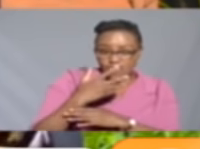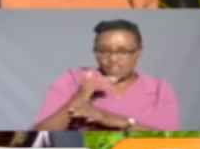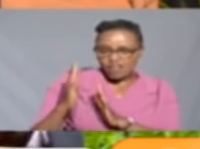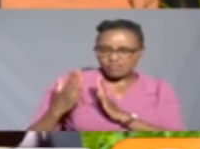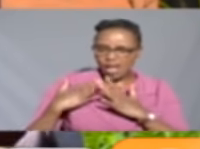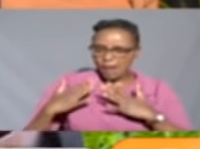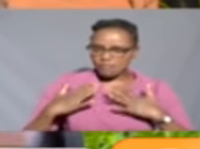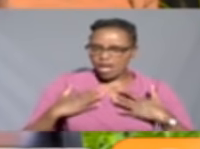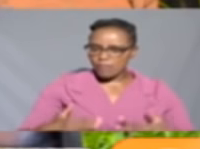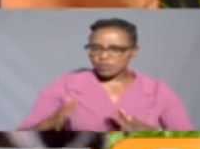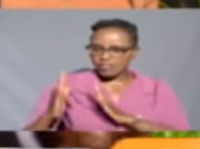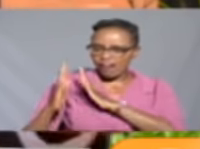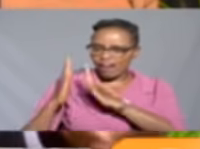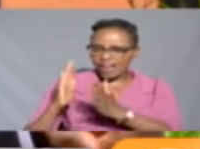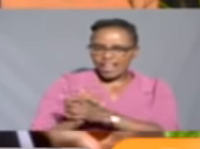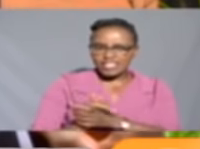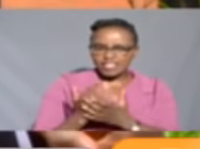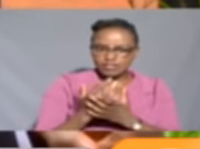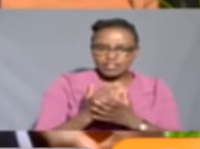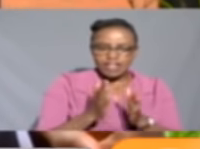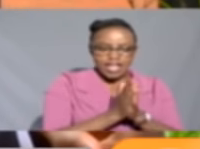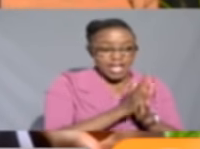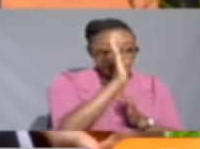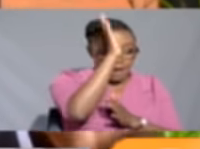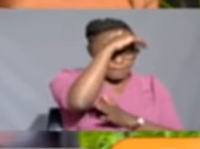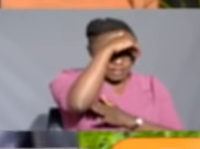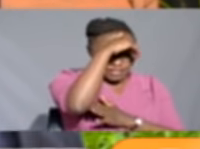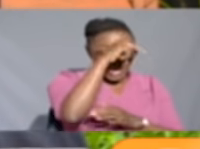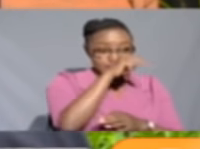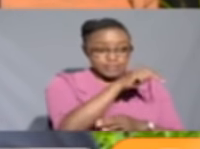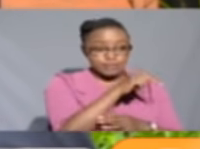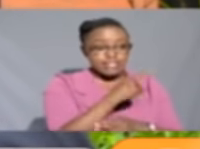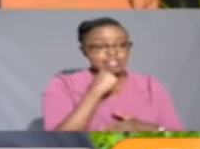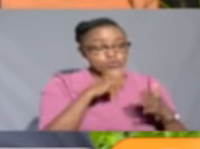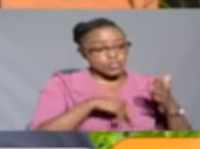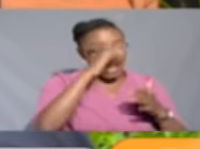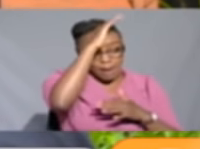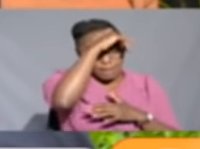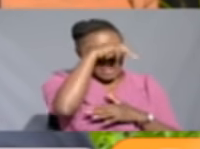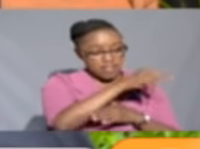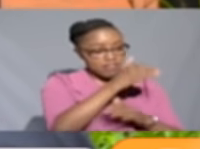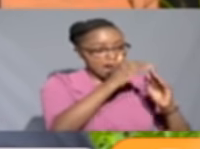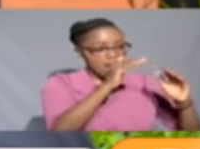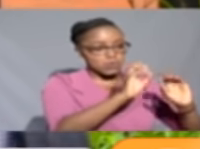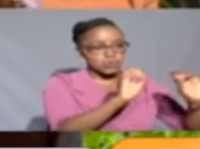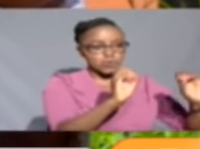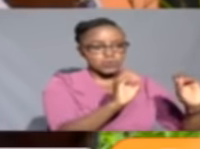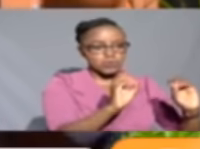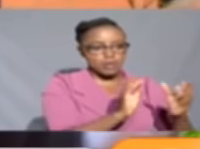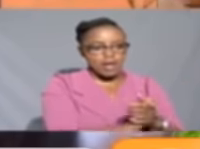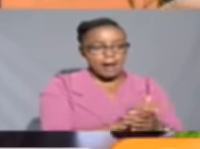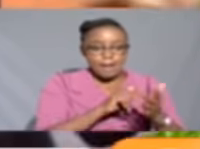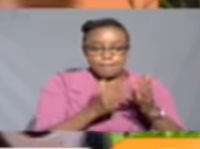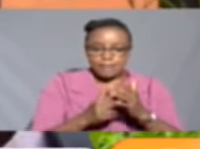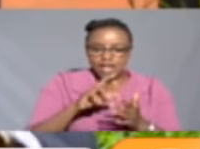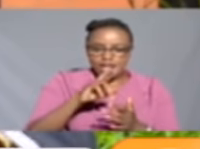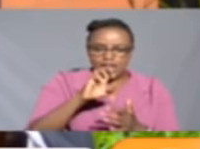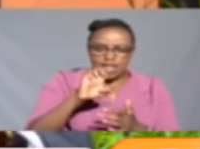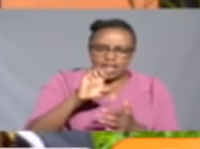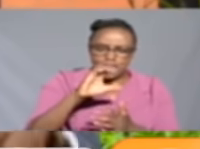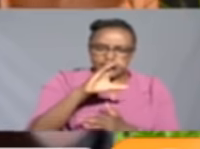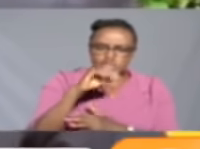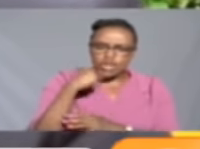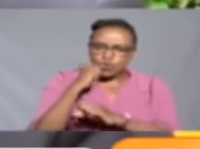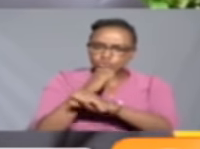bodyguard squad, and the military. And they say the military were not at my house. So it was the Wrecker Squad that guards